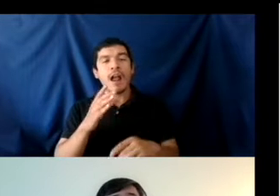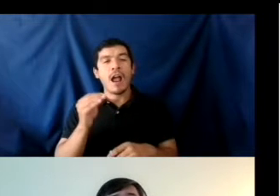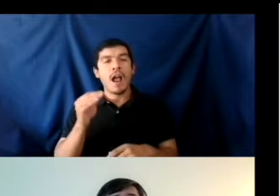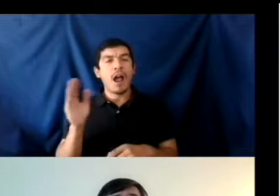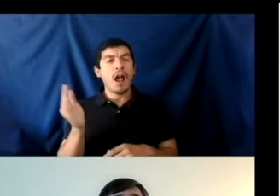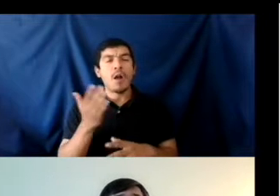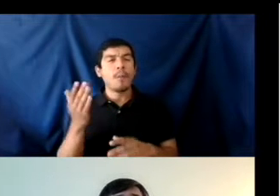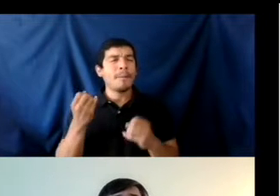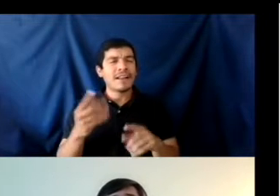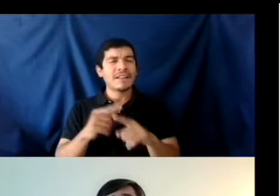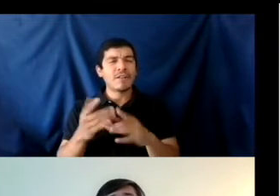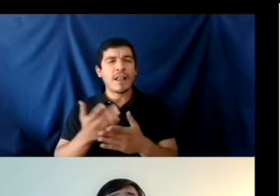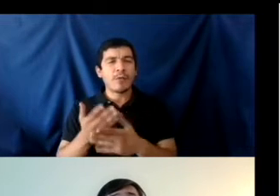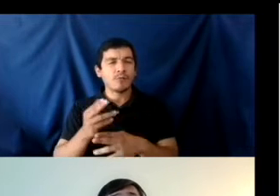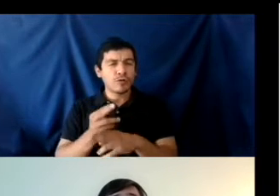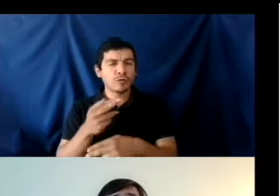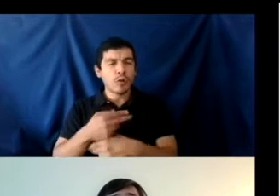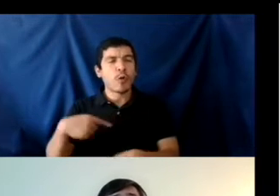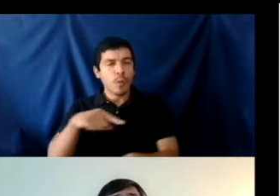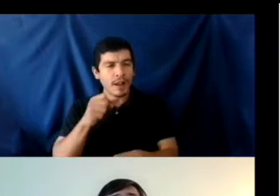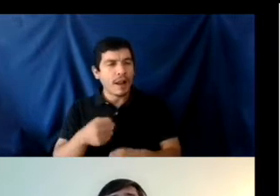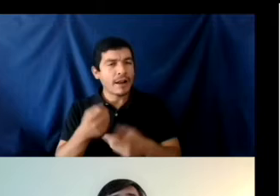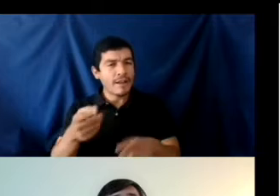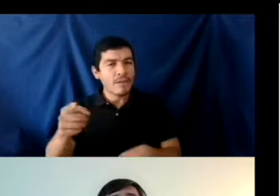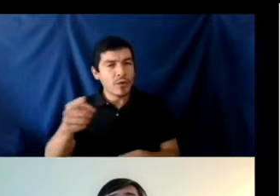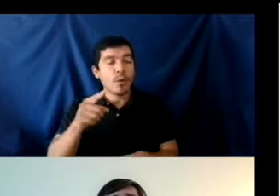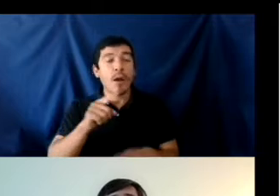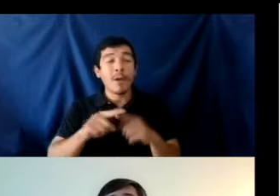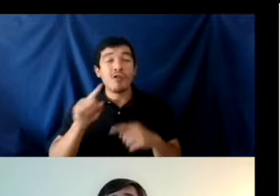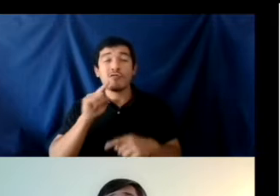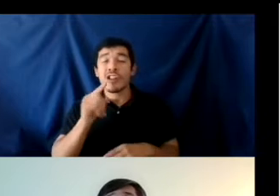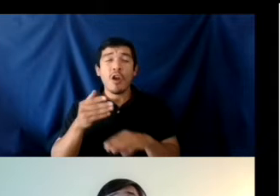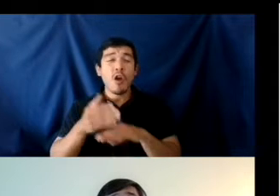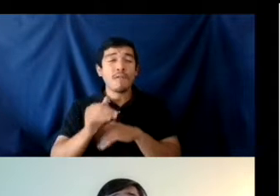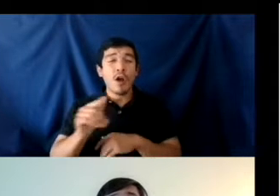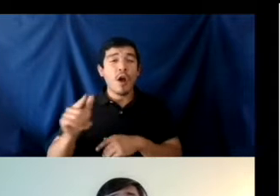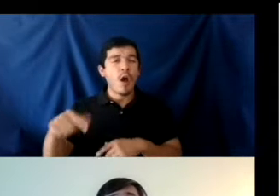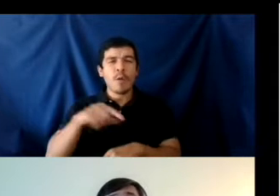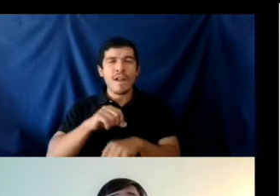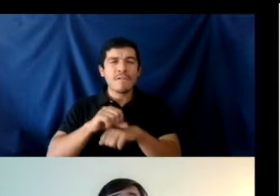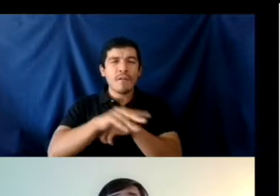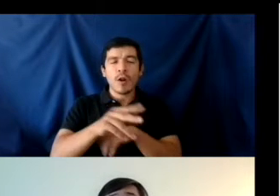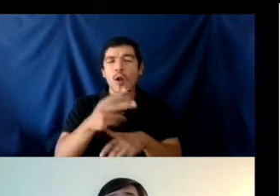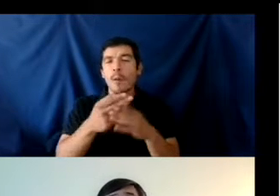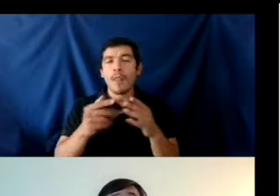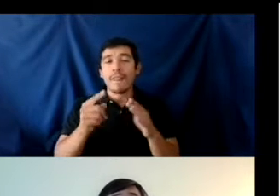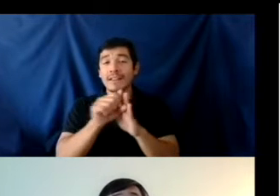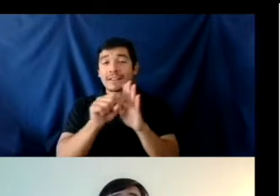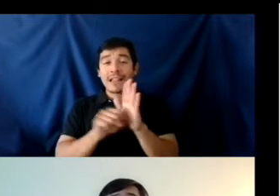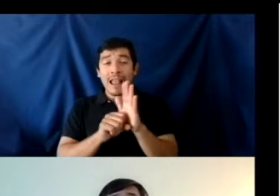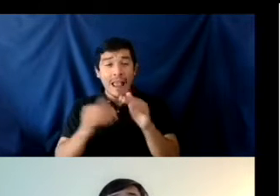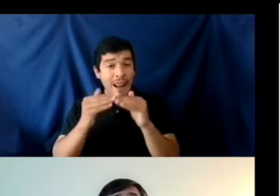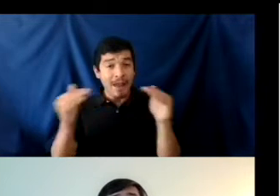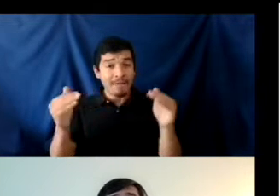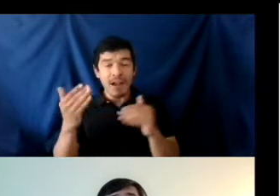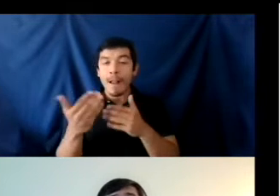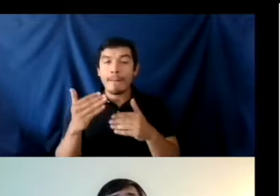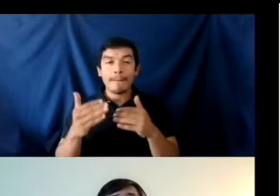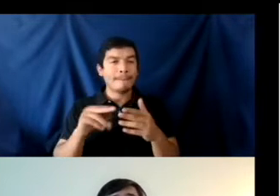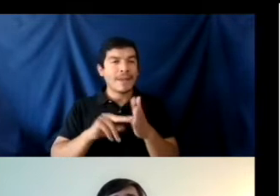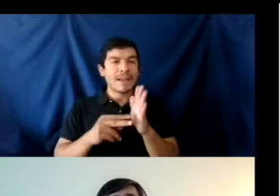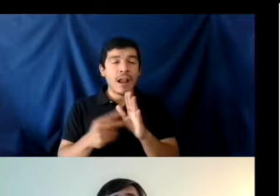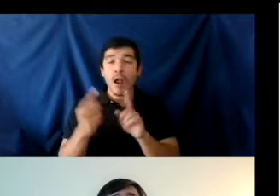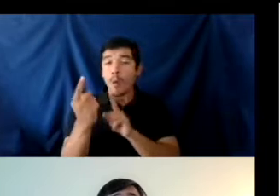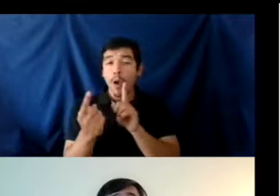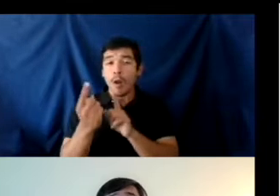can provide you. But overall, we've influenced policy both at the state level, meeting one-on-one with 48 of